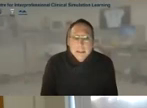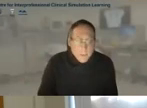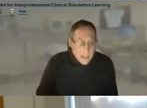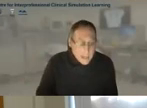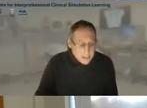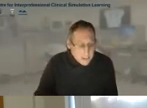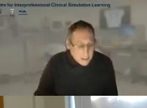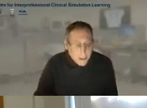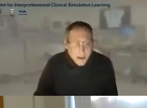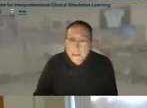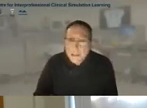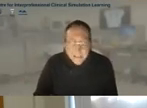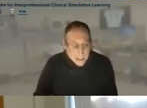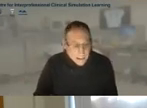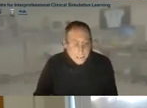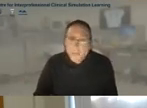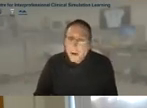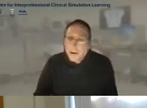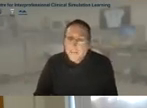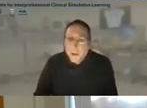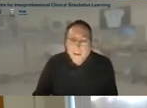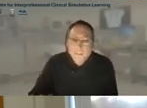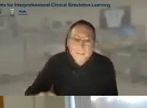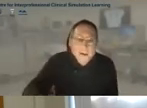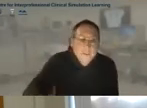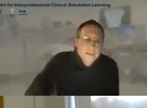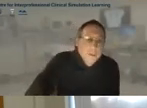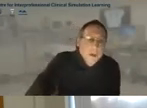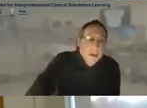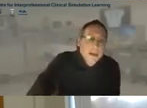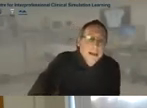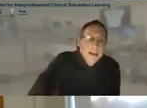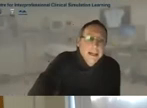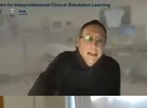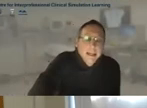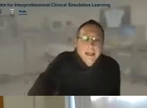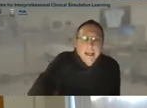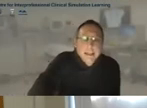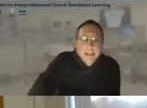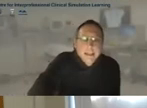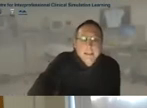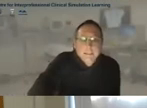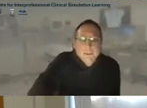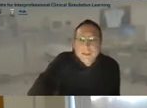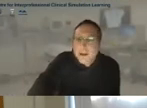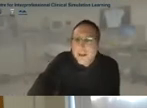And so that's the knowledge translation part of this work. And just to sort of share another